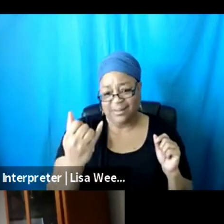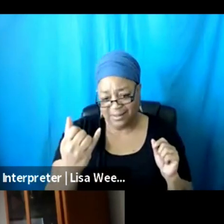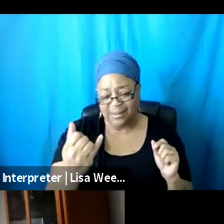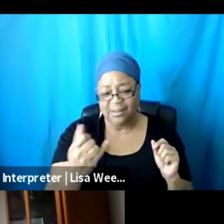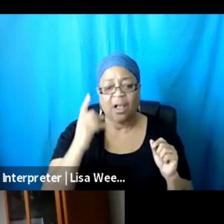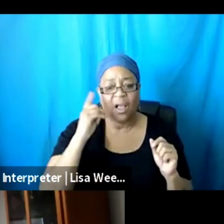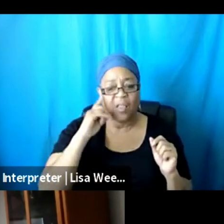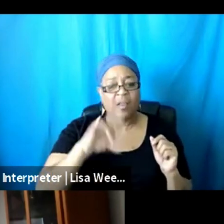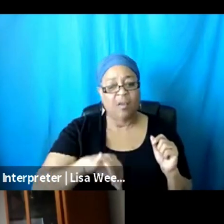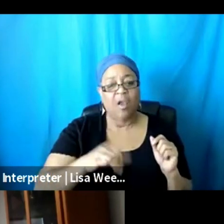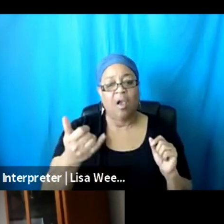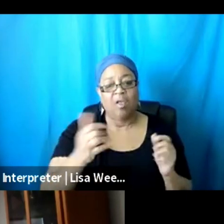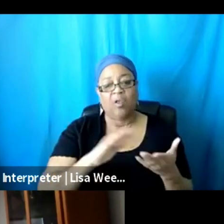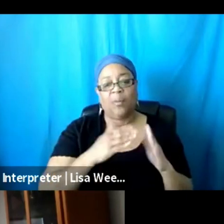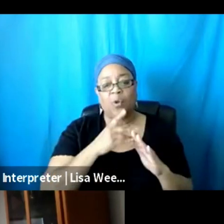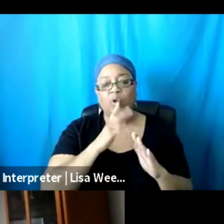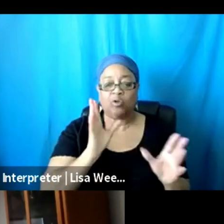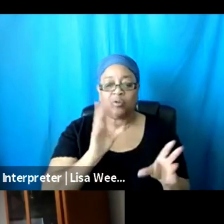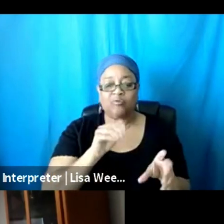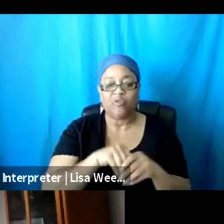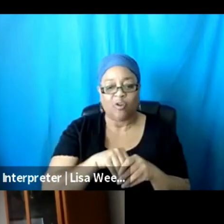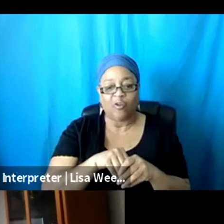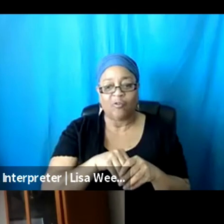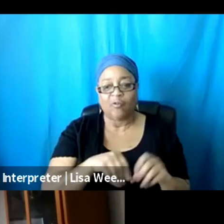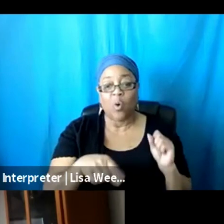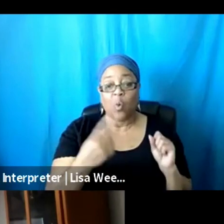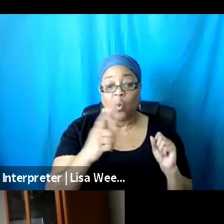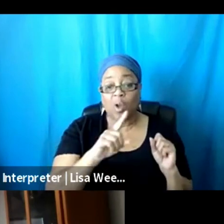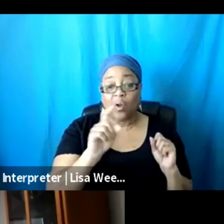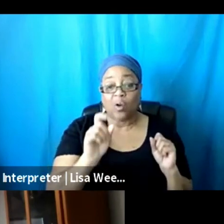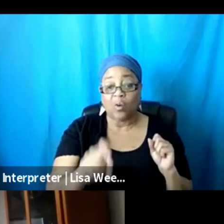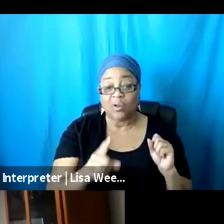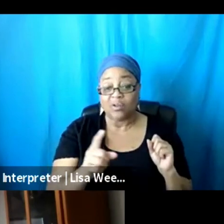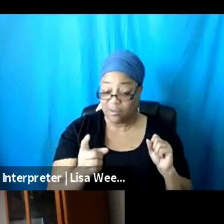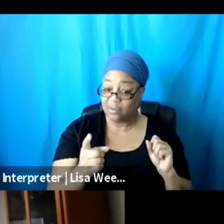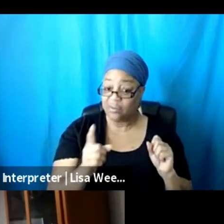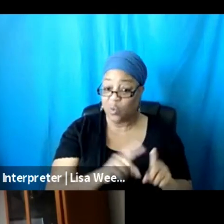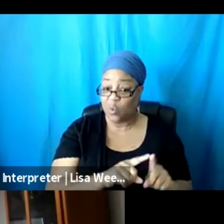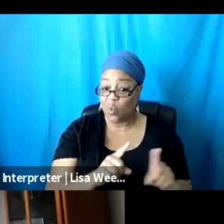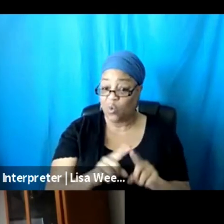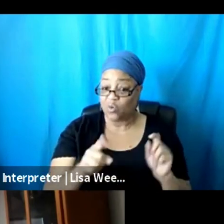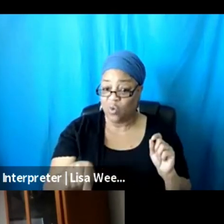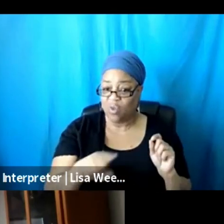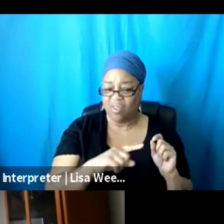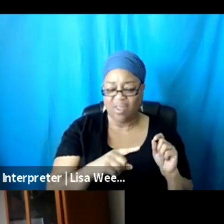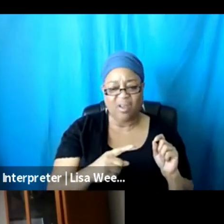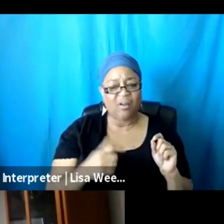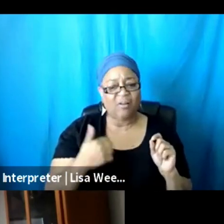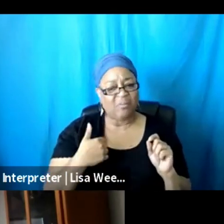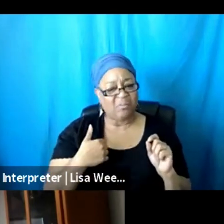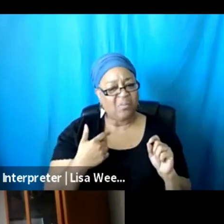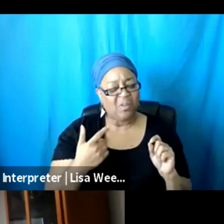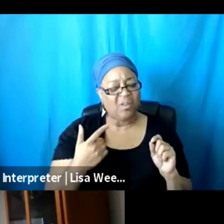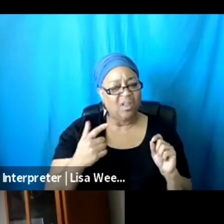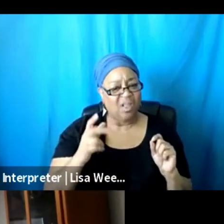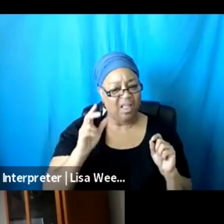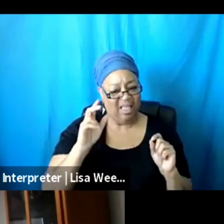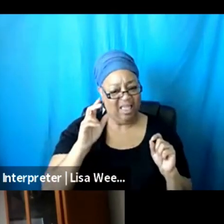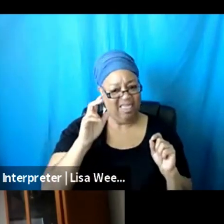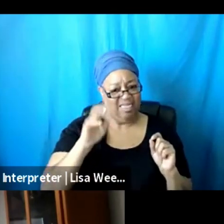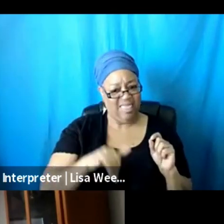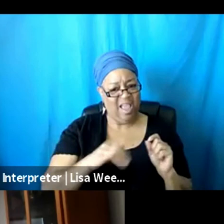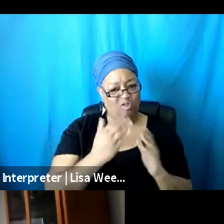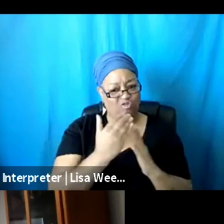communities could engage in this. And one of the questions that was also there is this a community or a regional approach or a